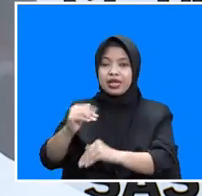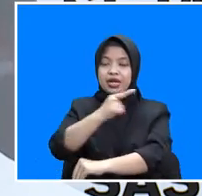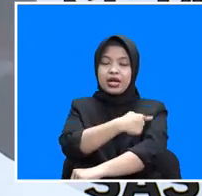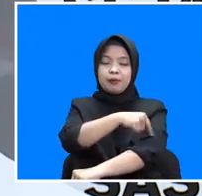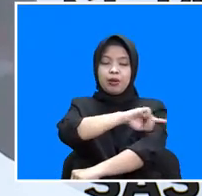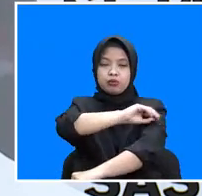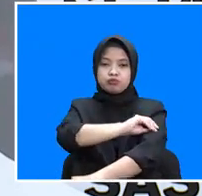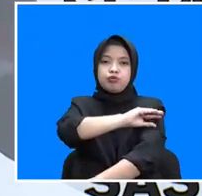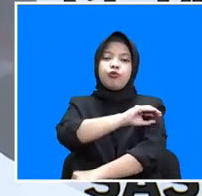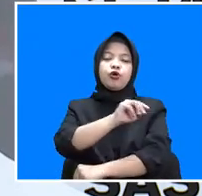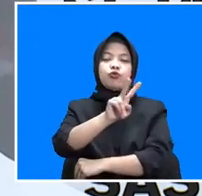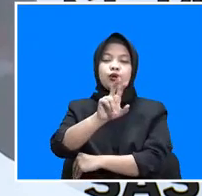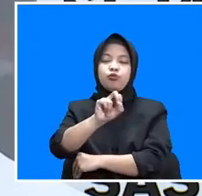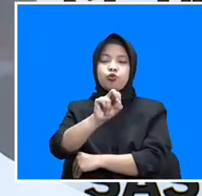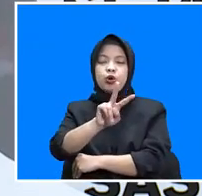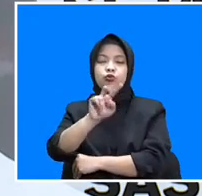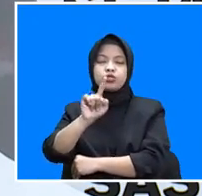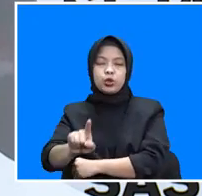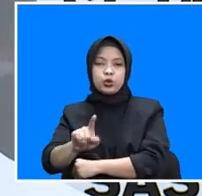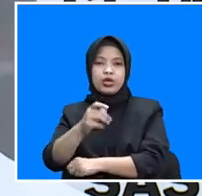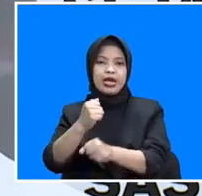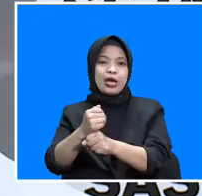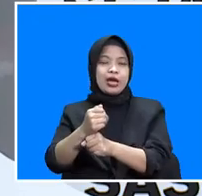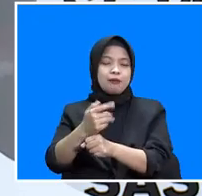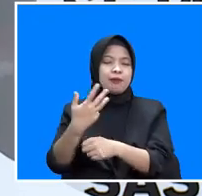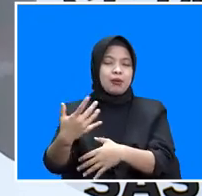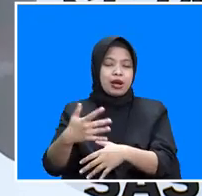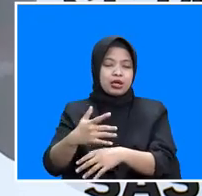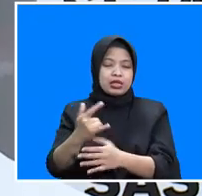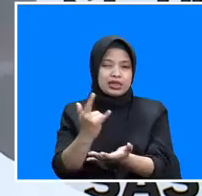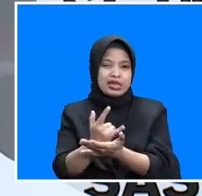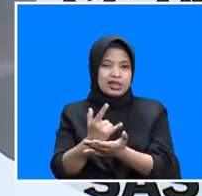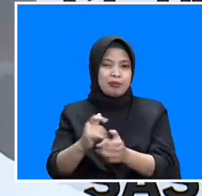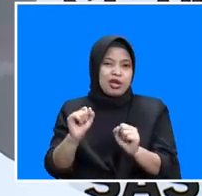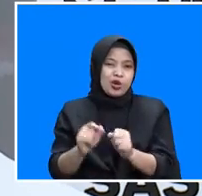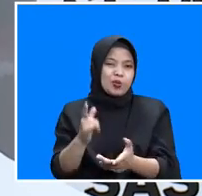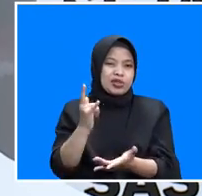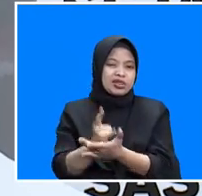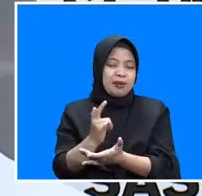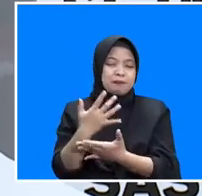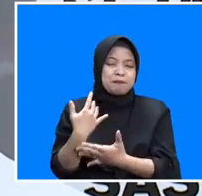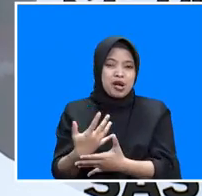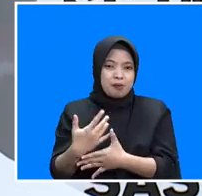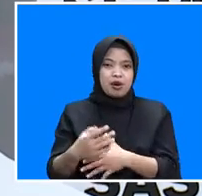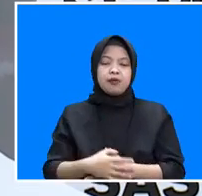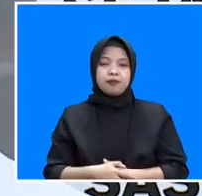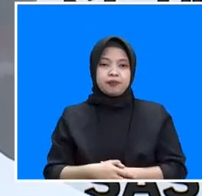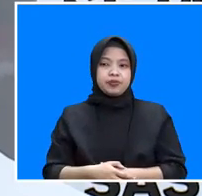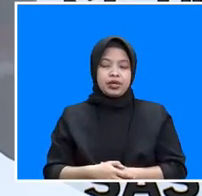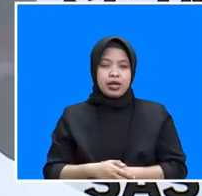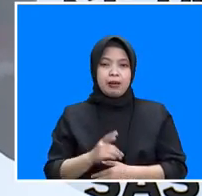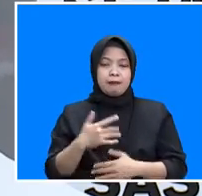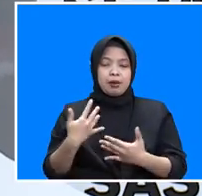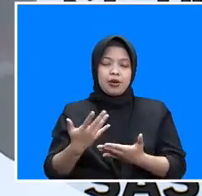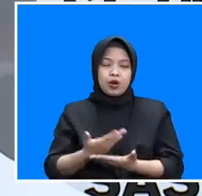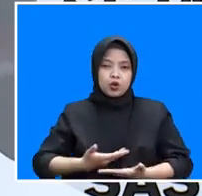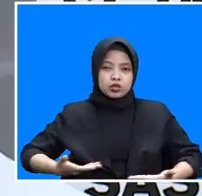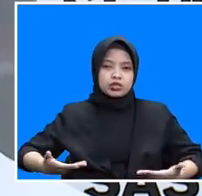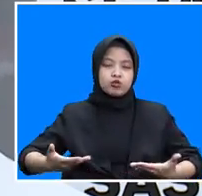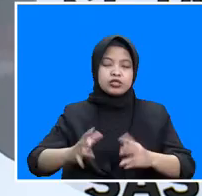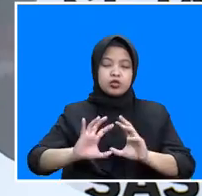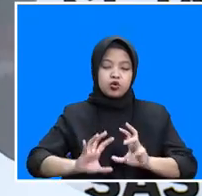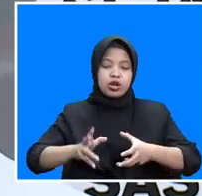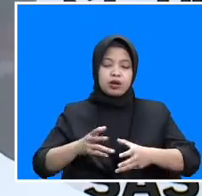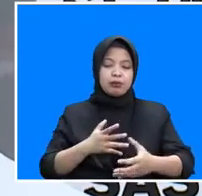very important things that, you know, young people need to make their way in the world. So, you know, we are very happy to be working